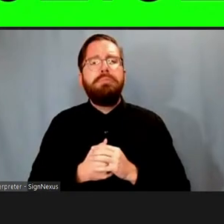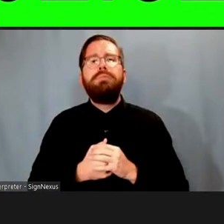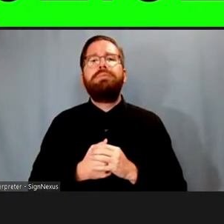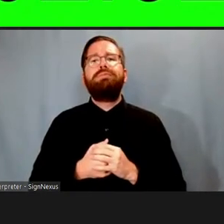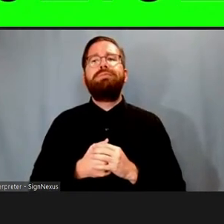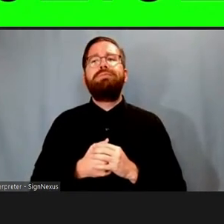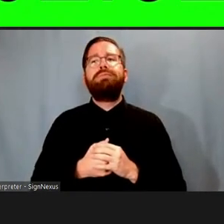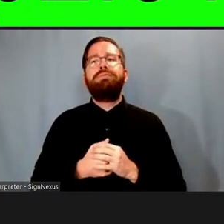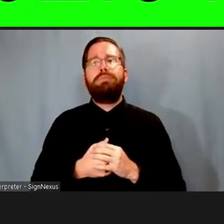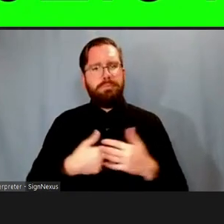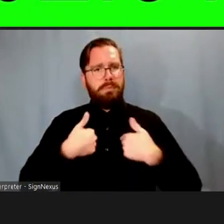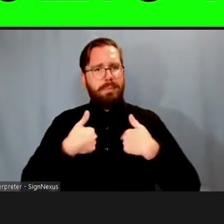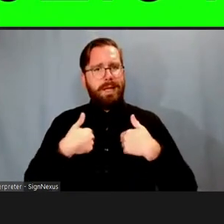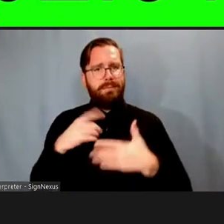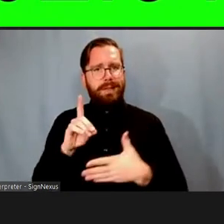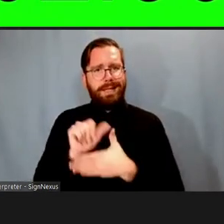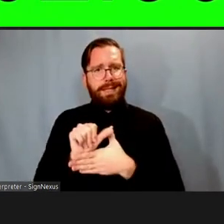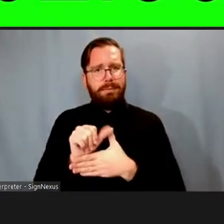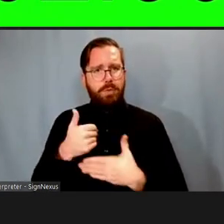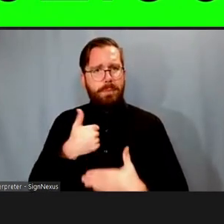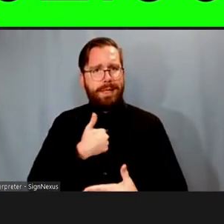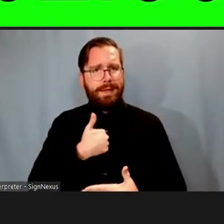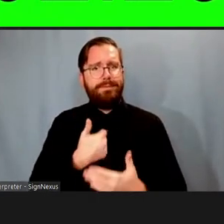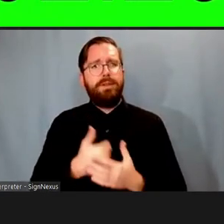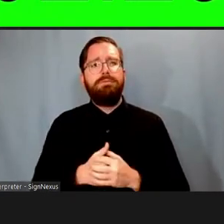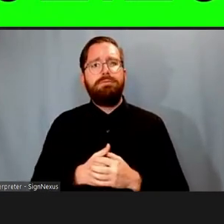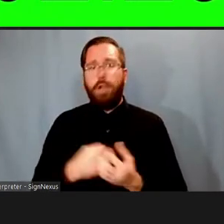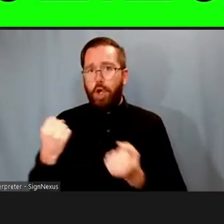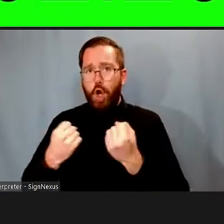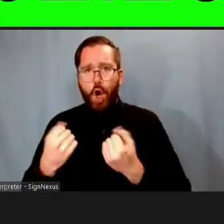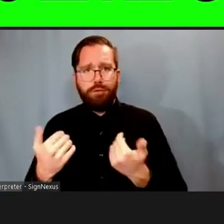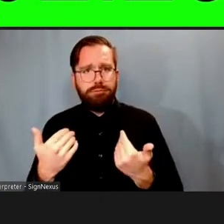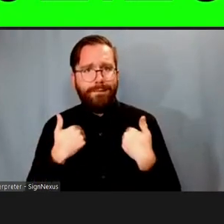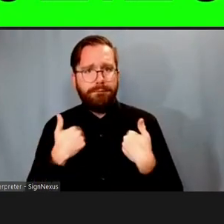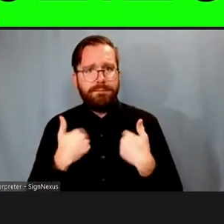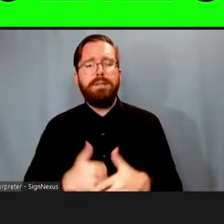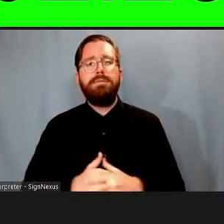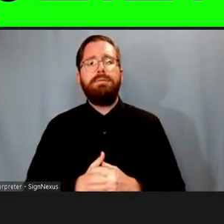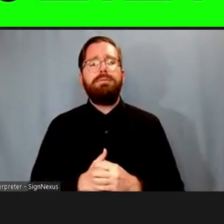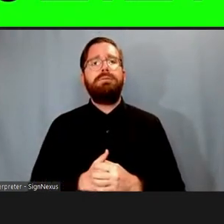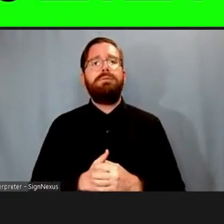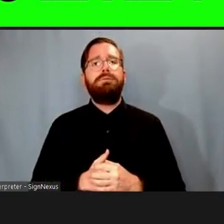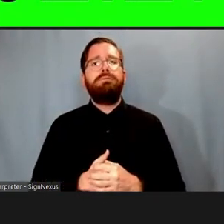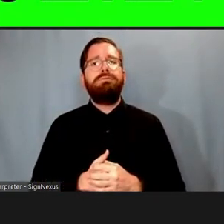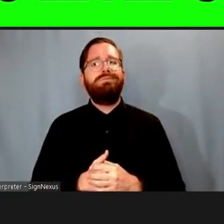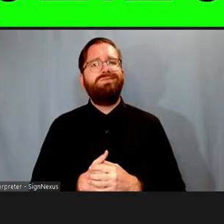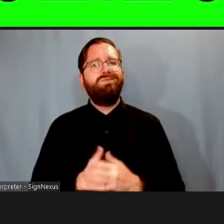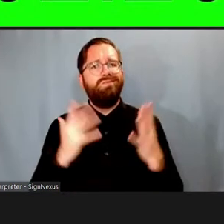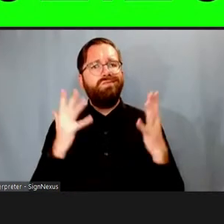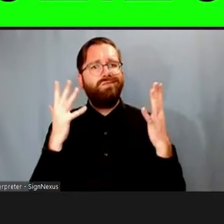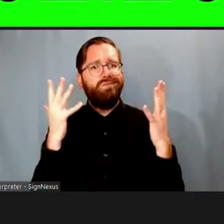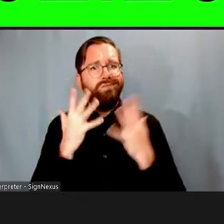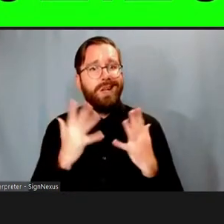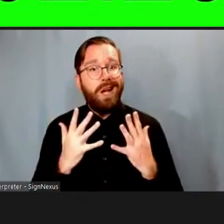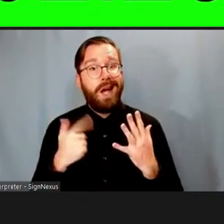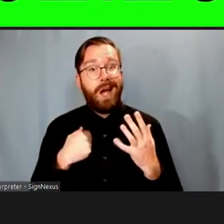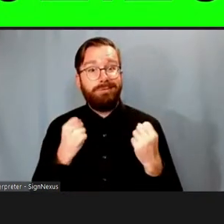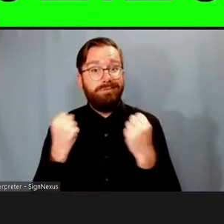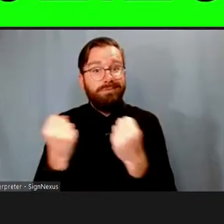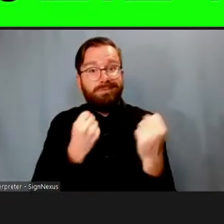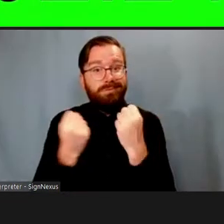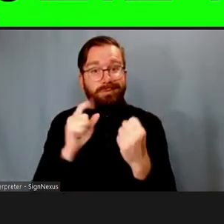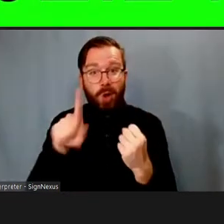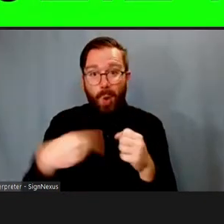disabled and i do have a car and unfortunately i can only get around in a car mass